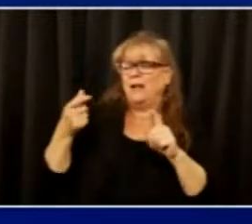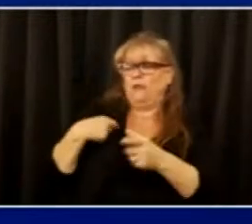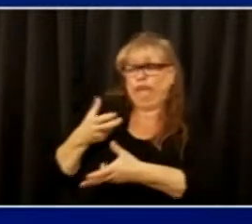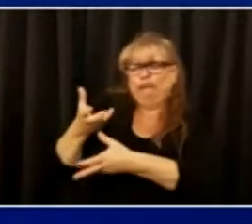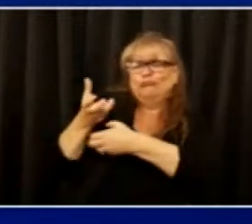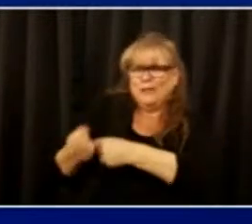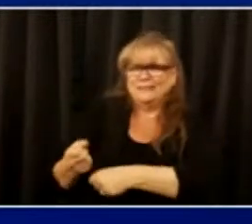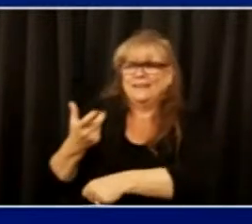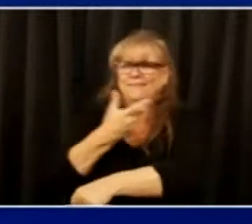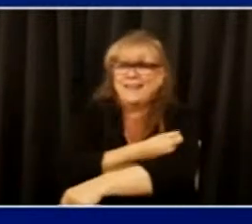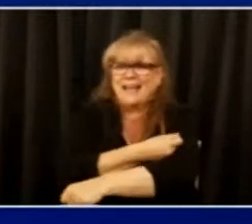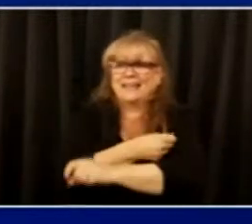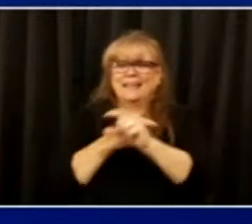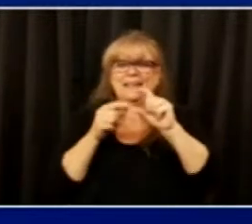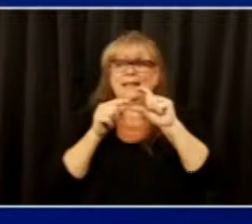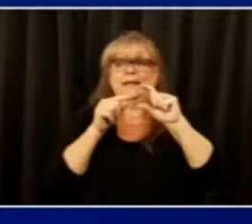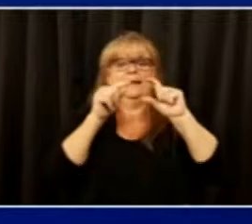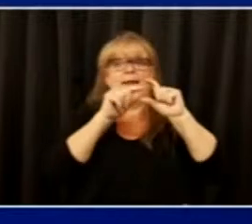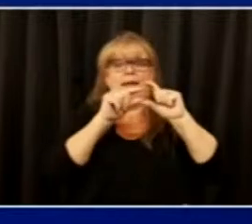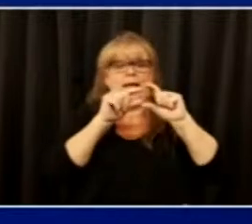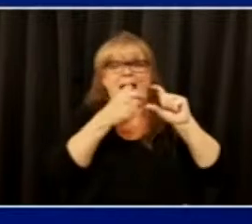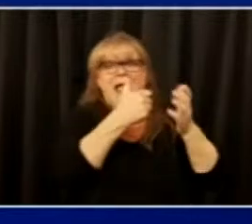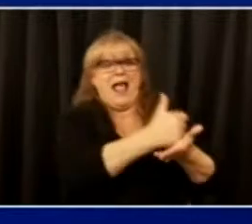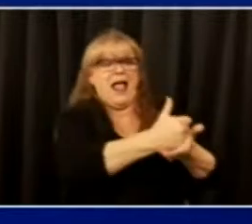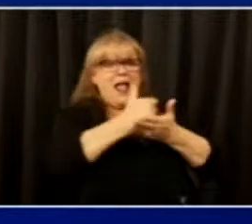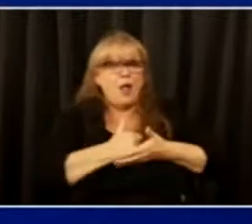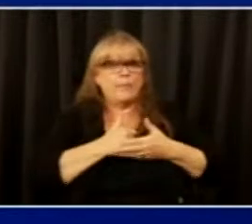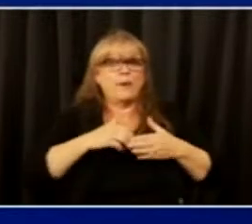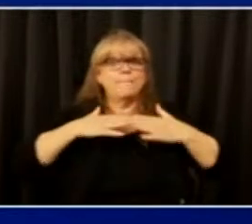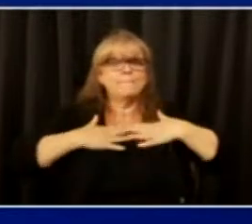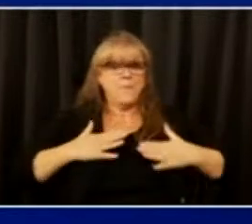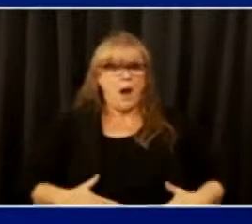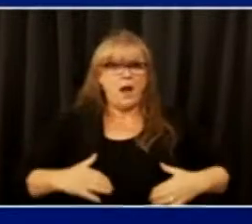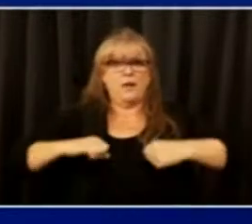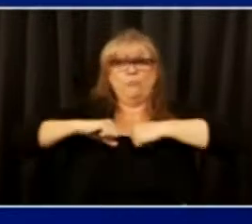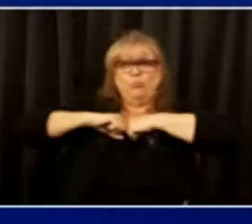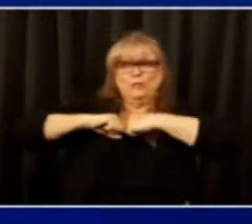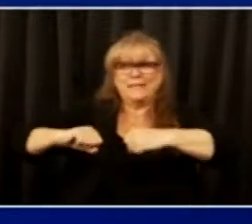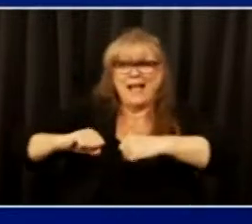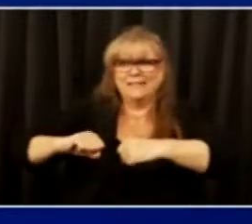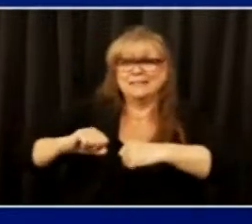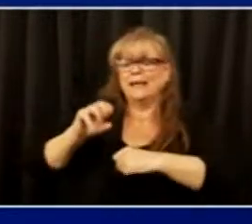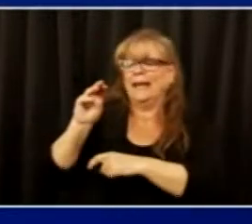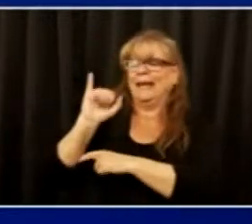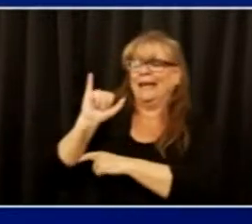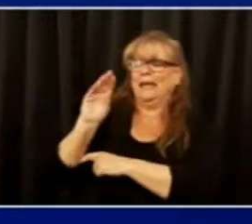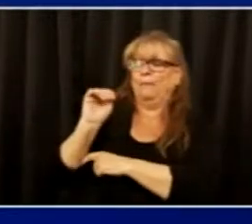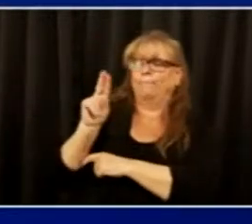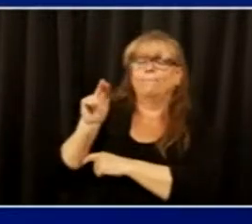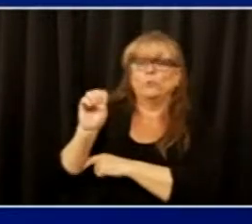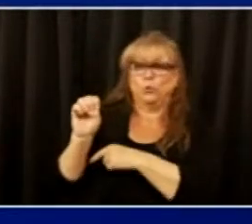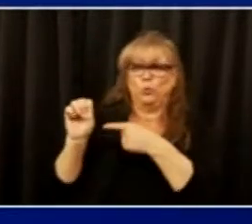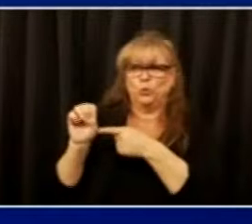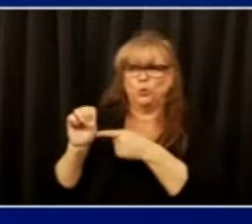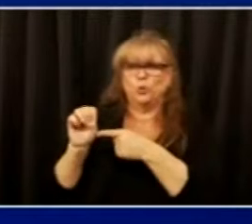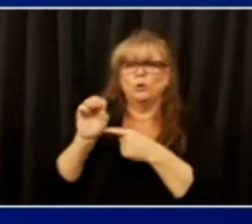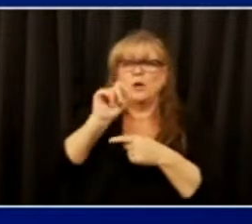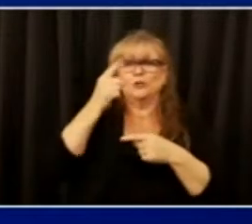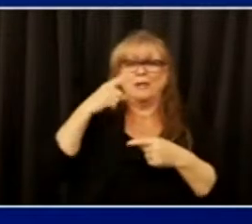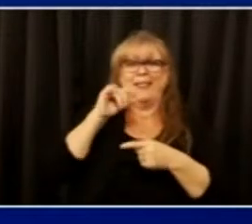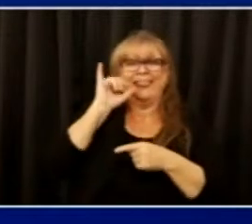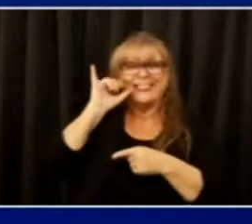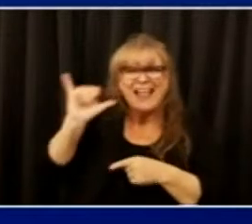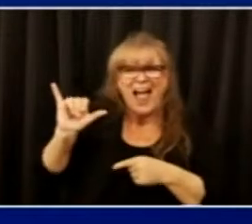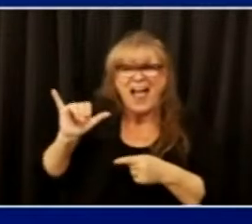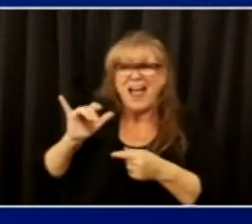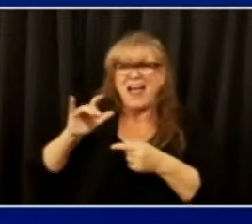body's immune systems. And immune systems are in ourselves to fight off any virus or bacterial infection that